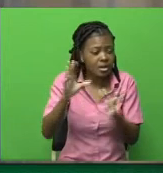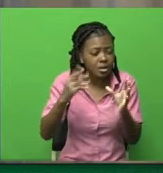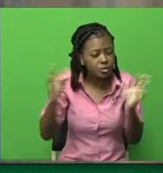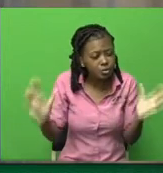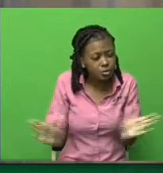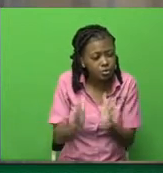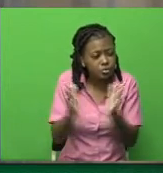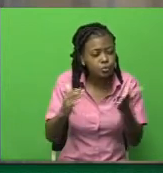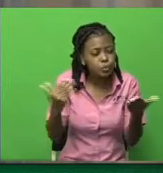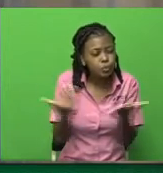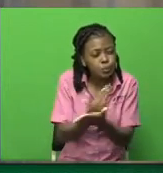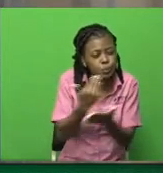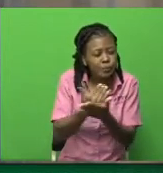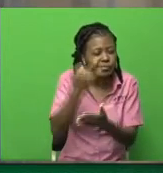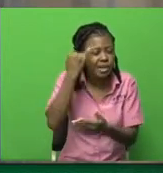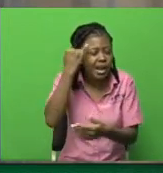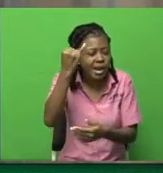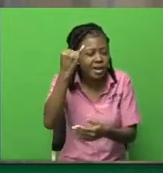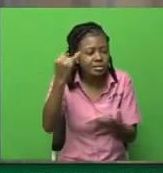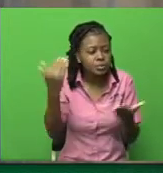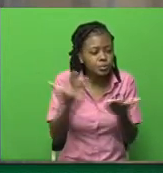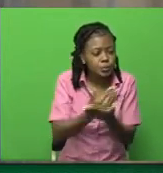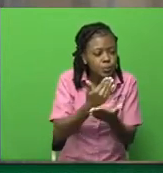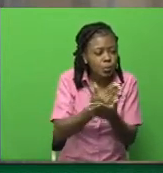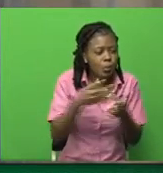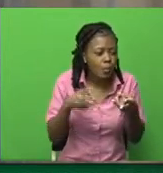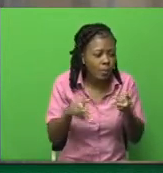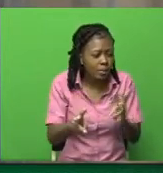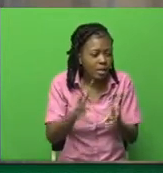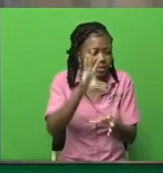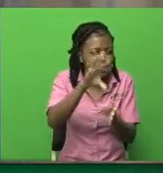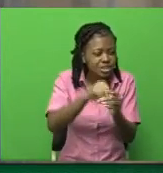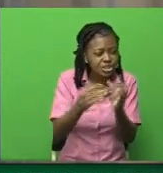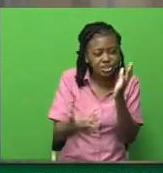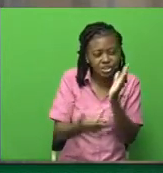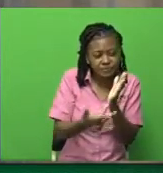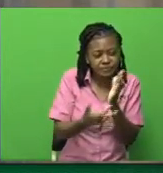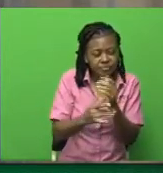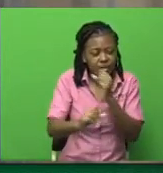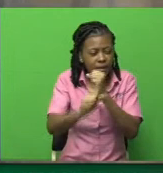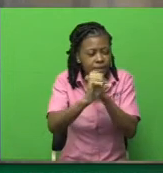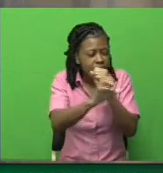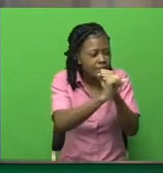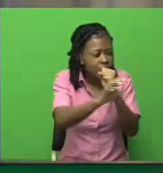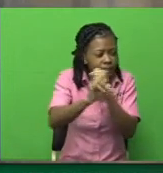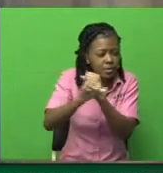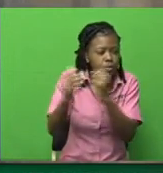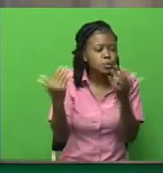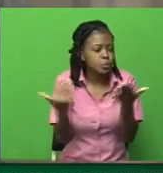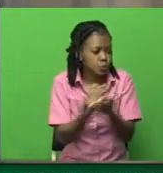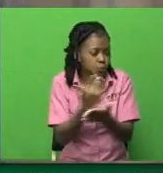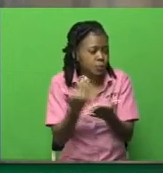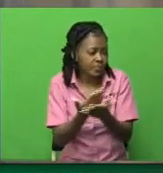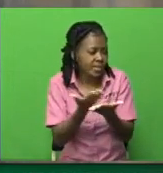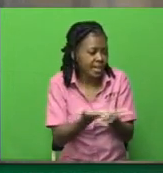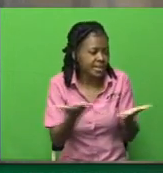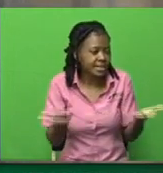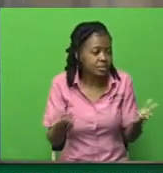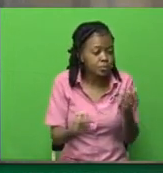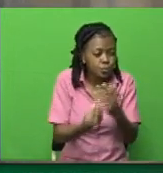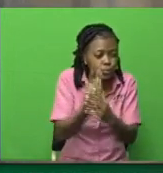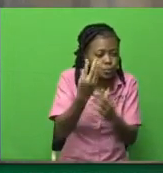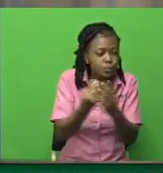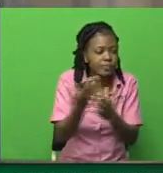practices processes technology and commercialization of new products we propose